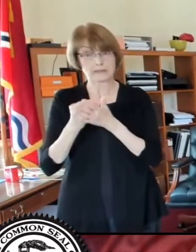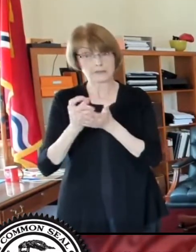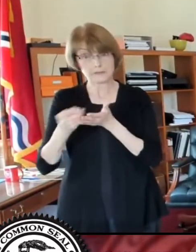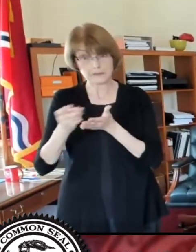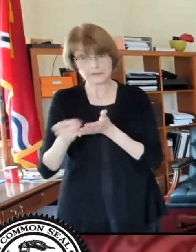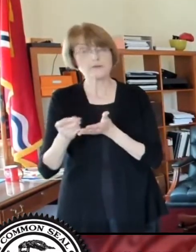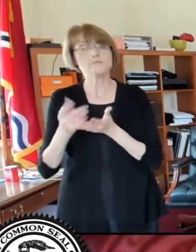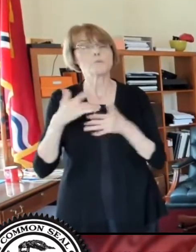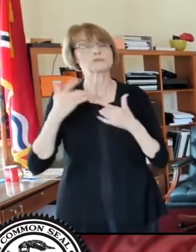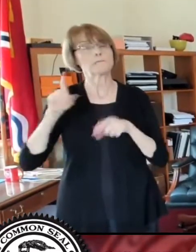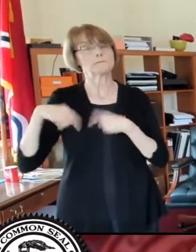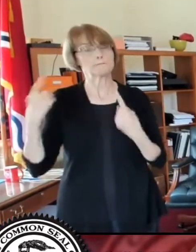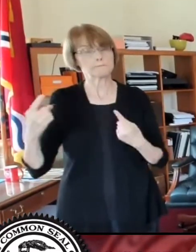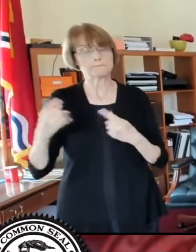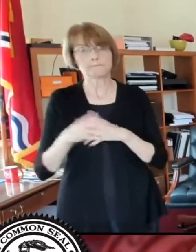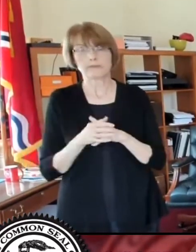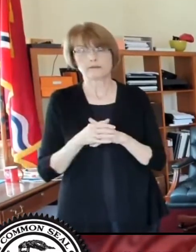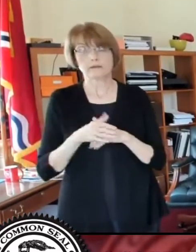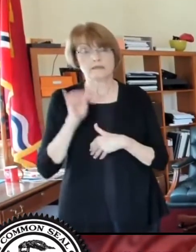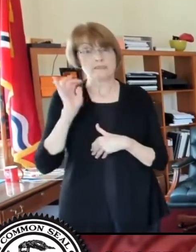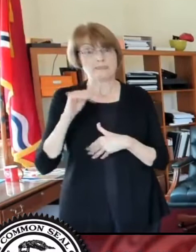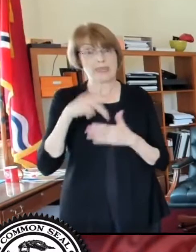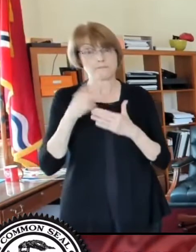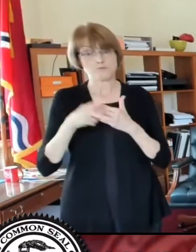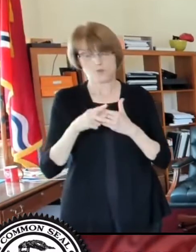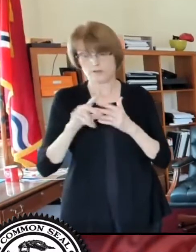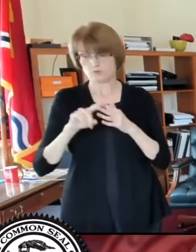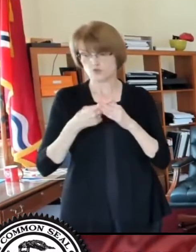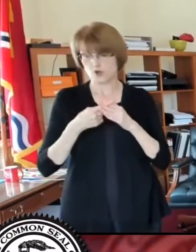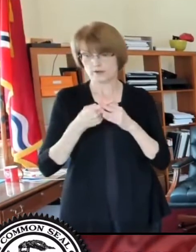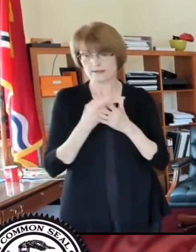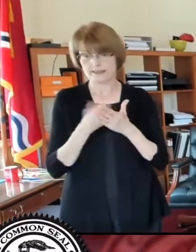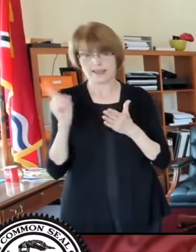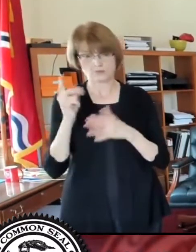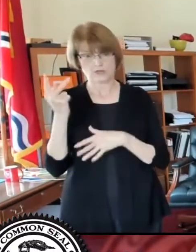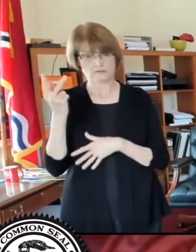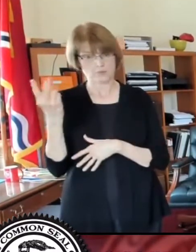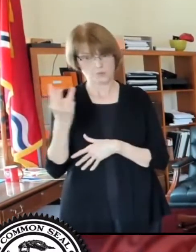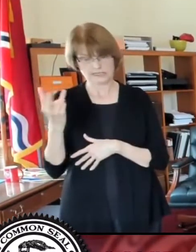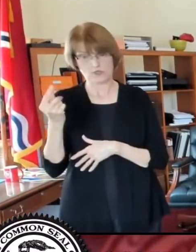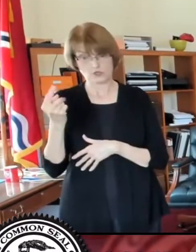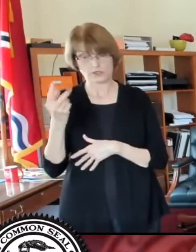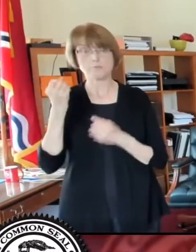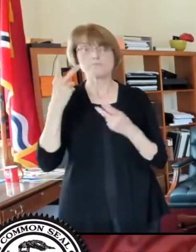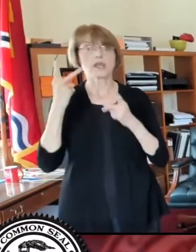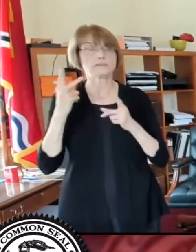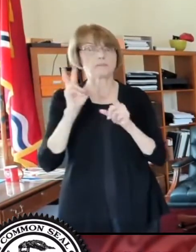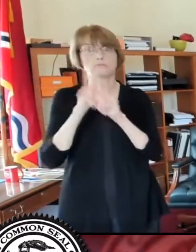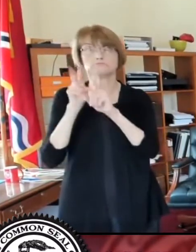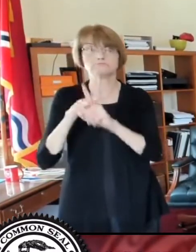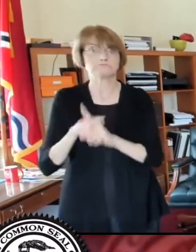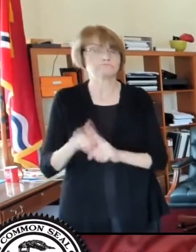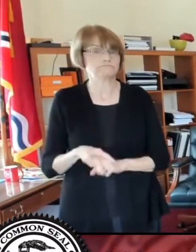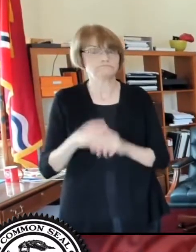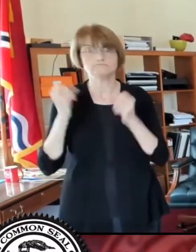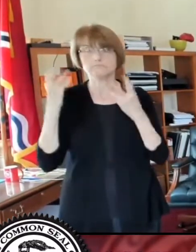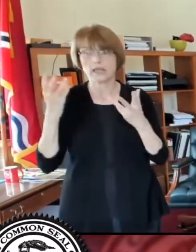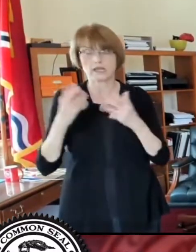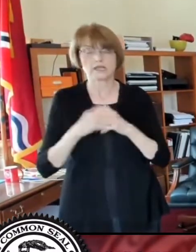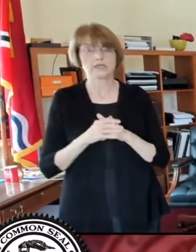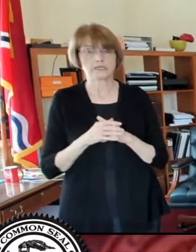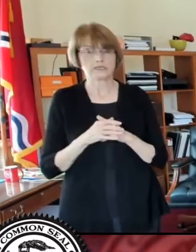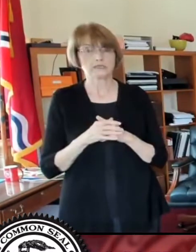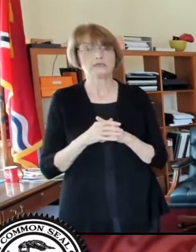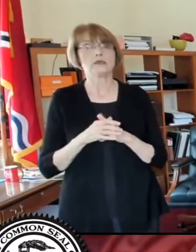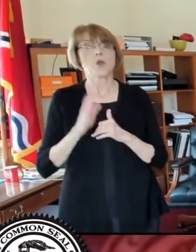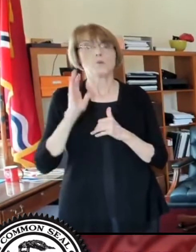we just rolled that out last Wednesday or Thursday. We have many applications. And we'll be working